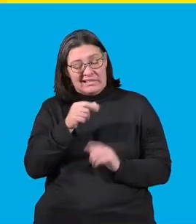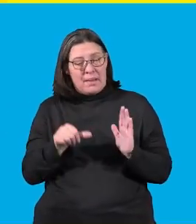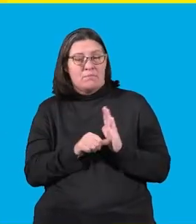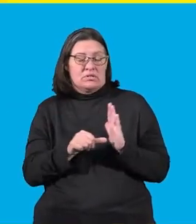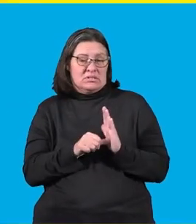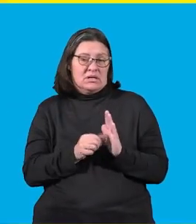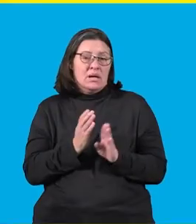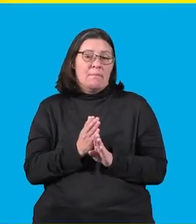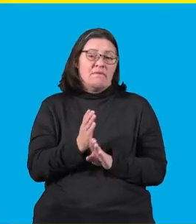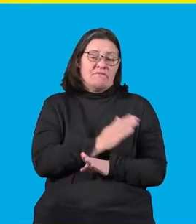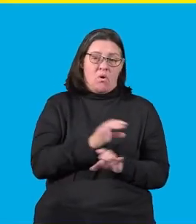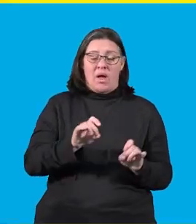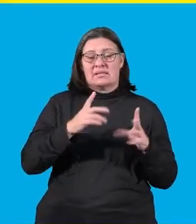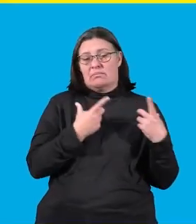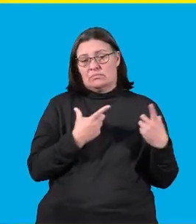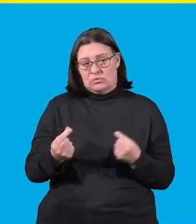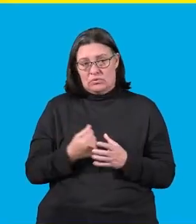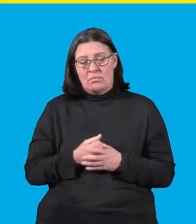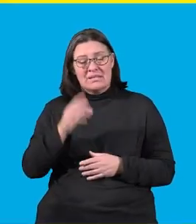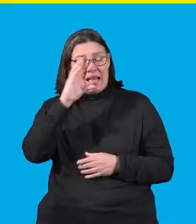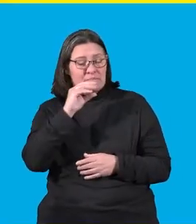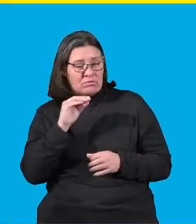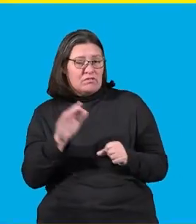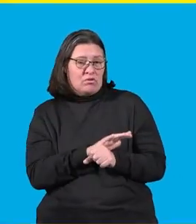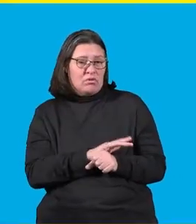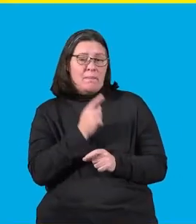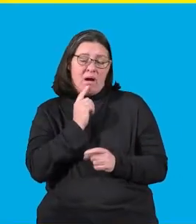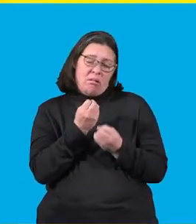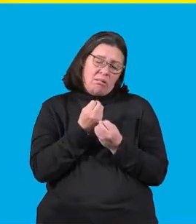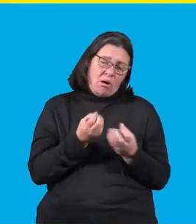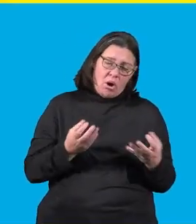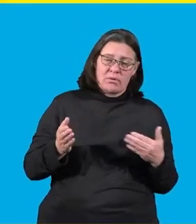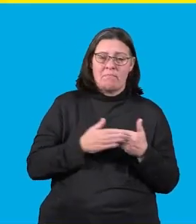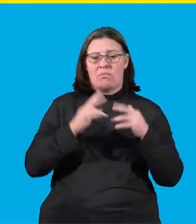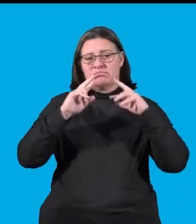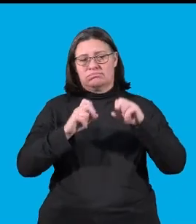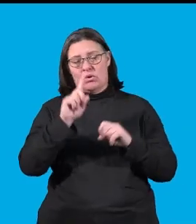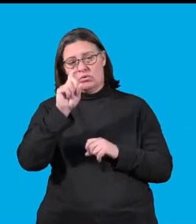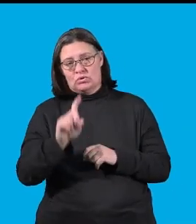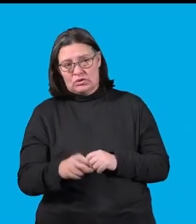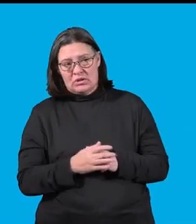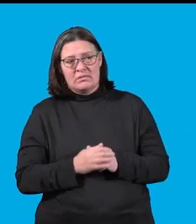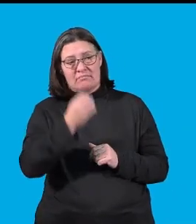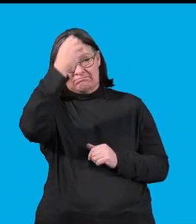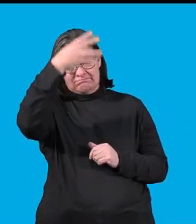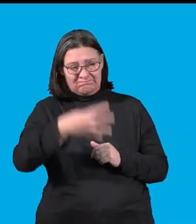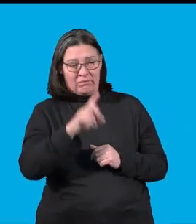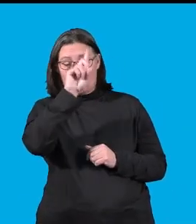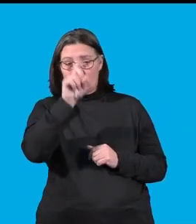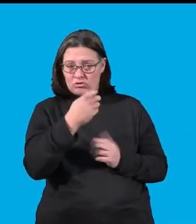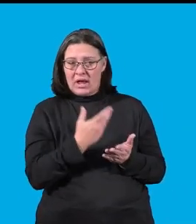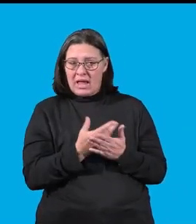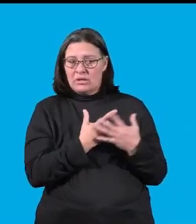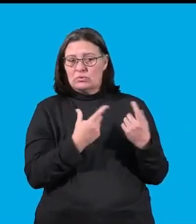Experience is important. Before you write your exam, you need to be experienced by doing lots of further exam questions. Here are a few